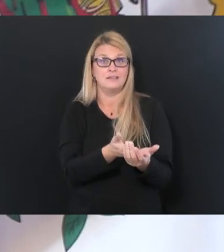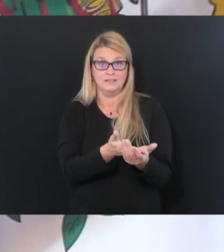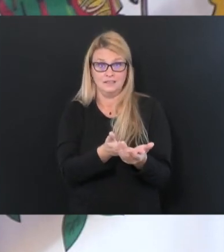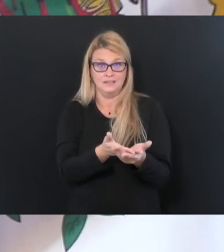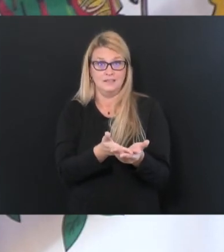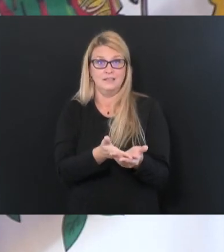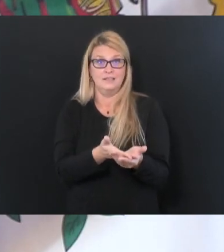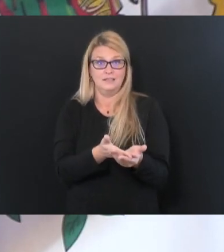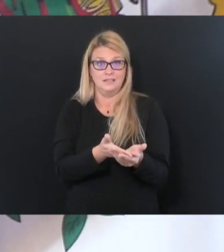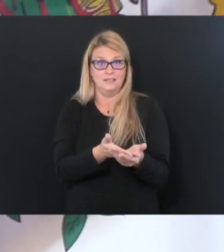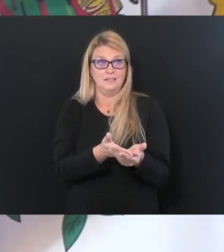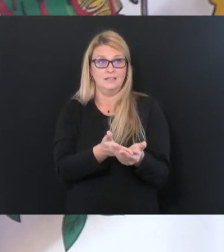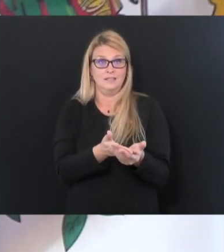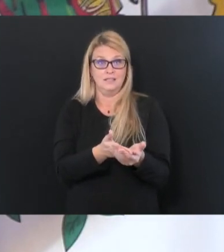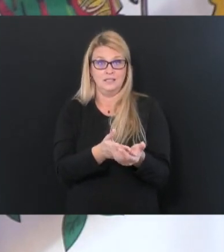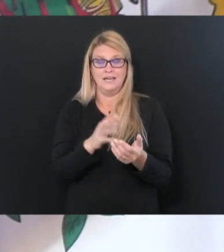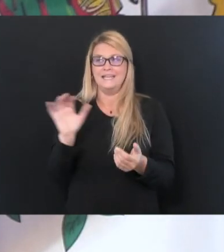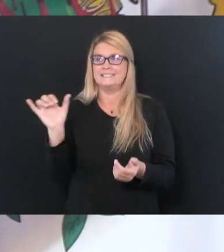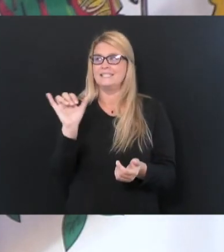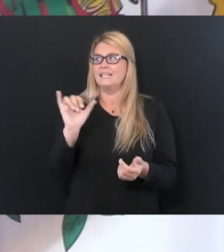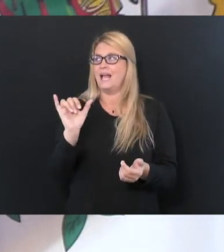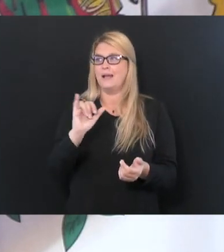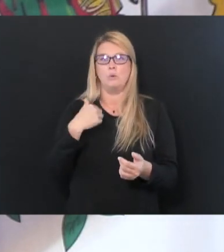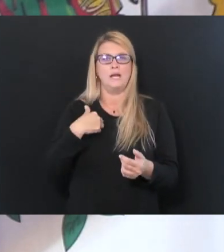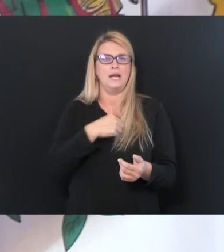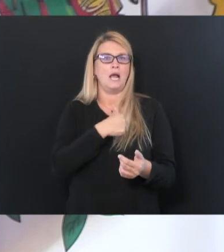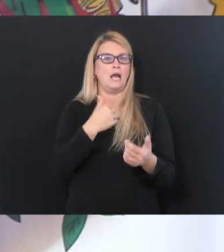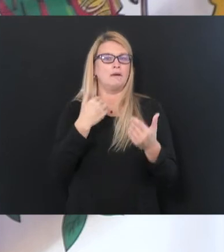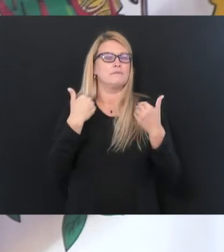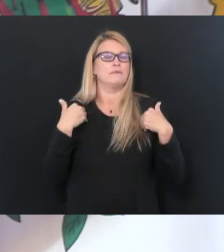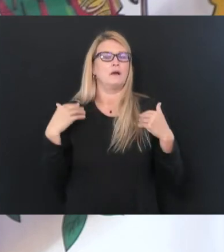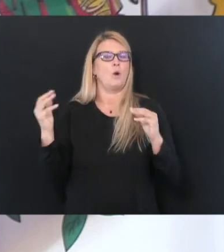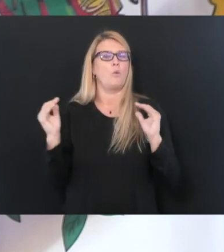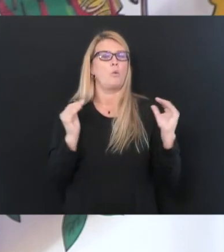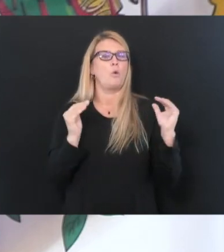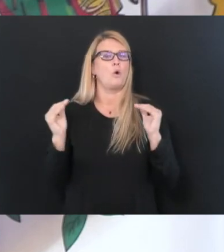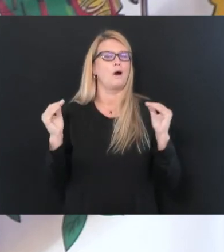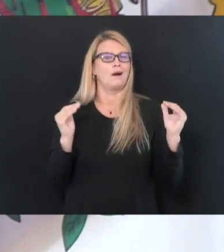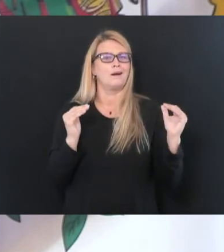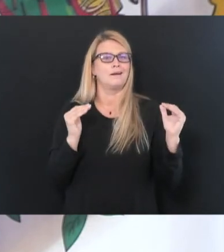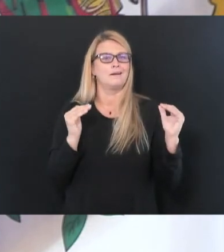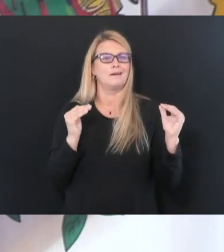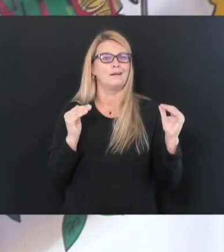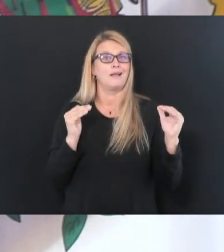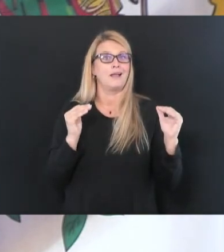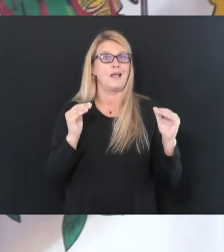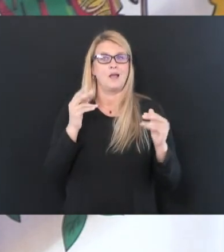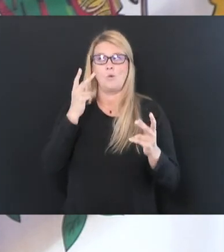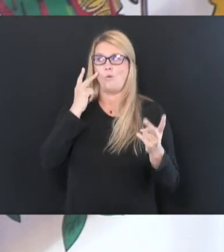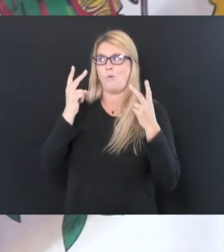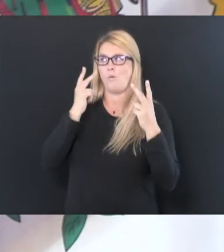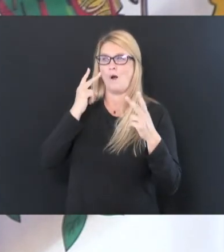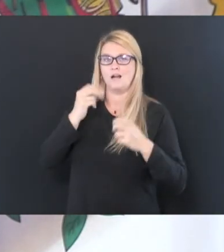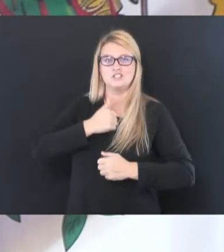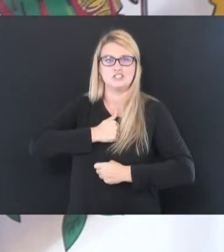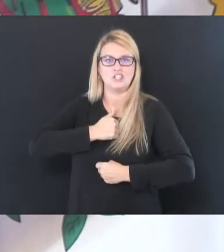attack on our nation in a wartime situation. To watch these generals and how they perform and everything, and to